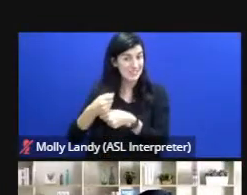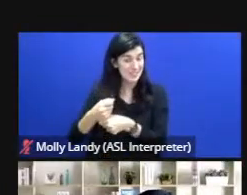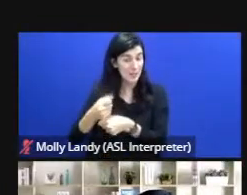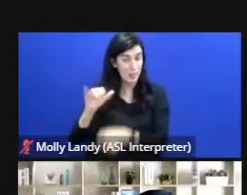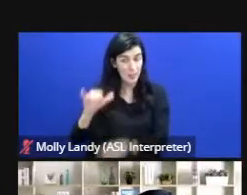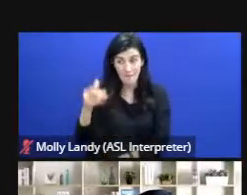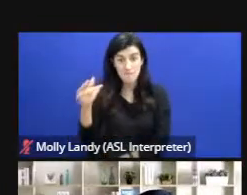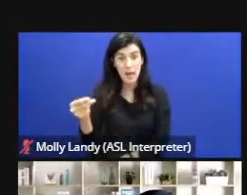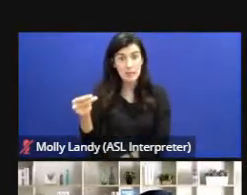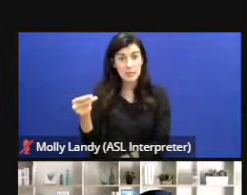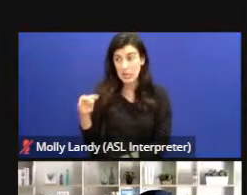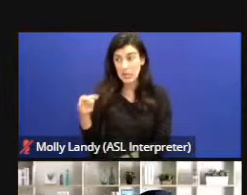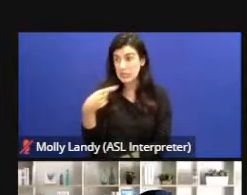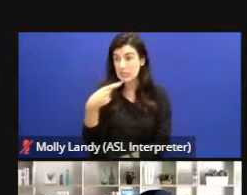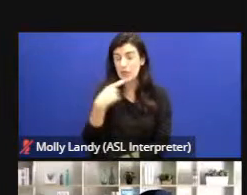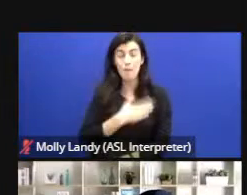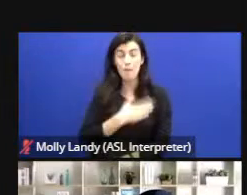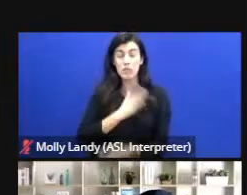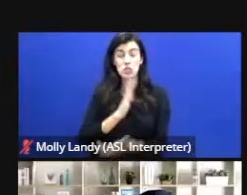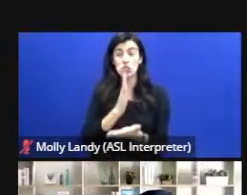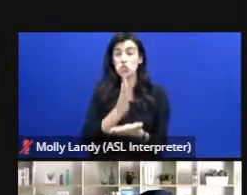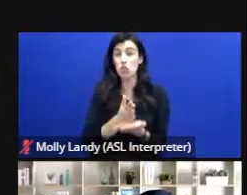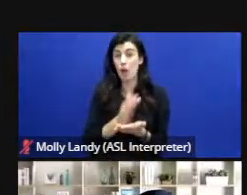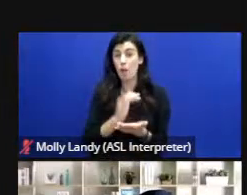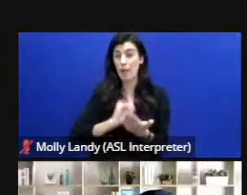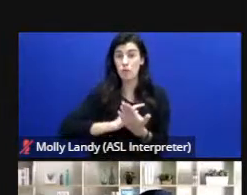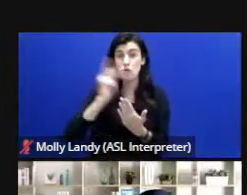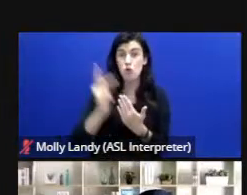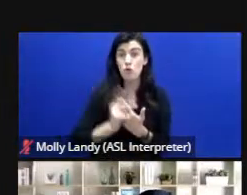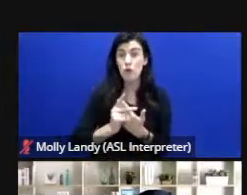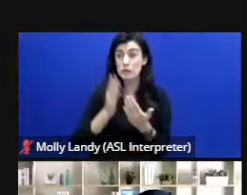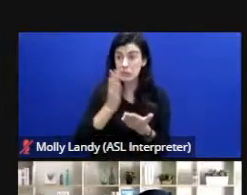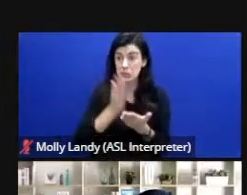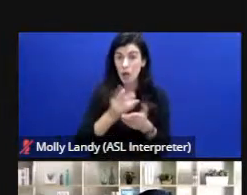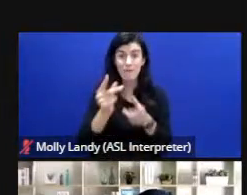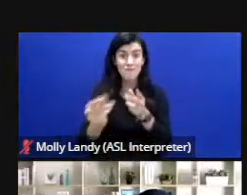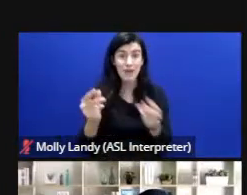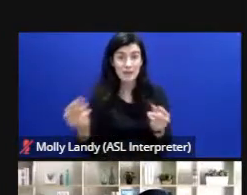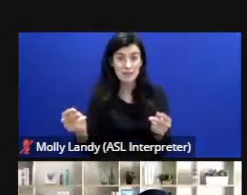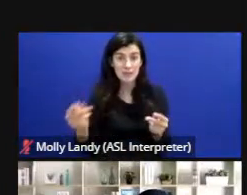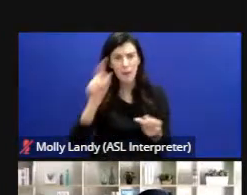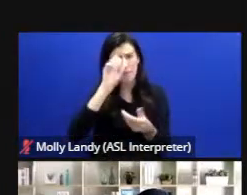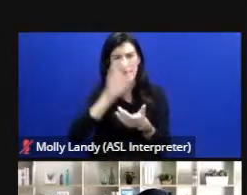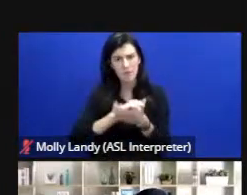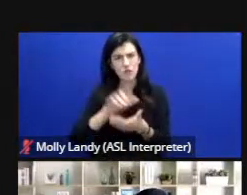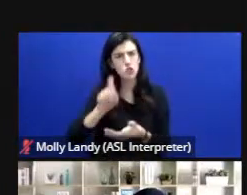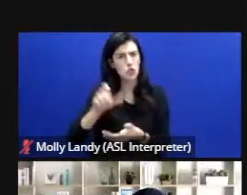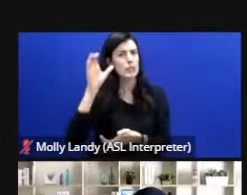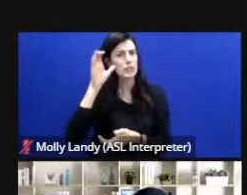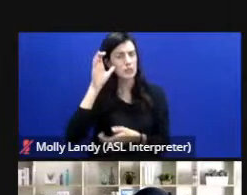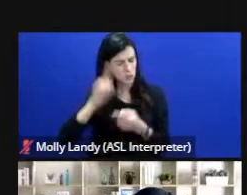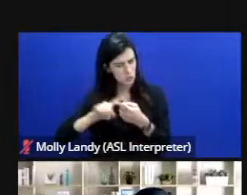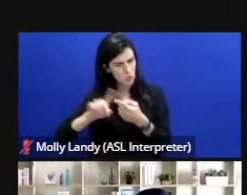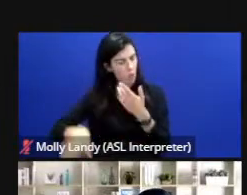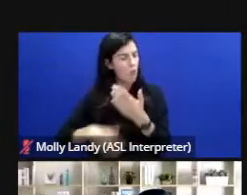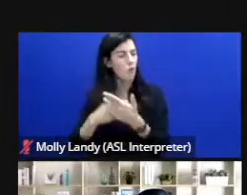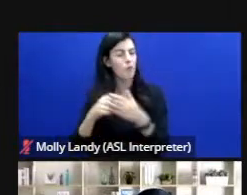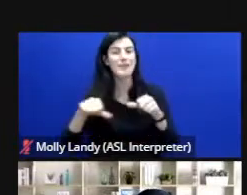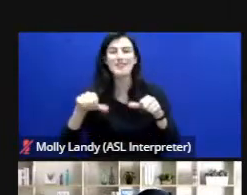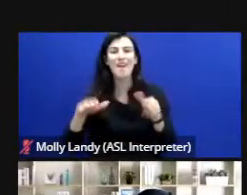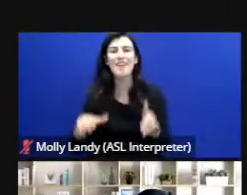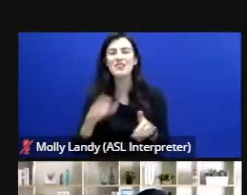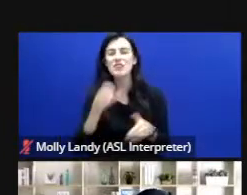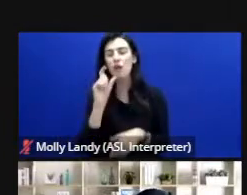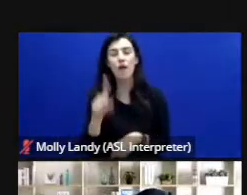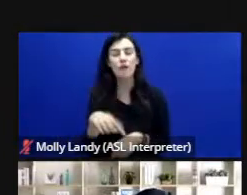it, and he's saying, please stop these programs, I believe you should listen to all the scientists, not